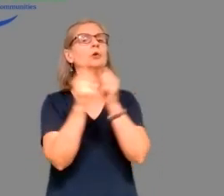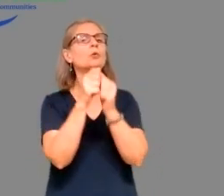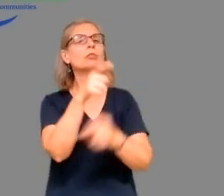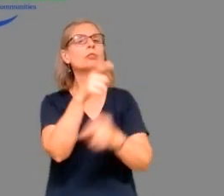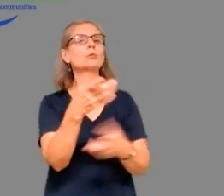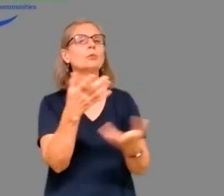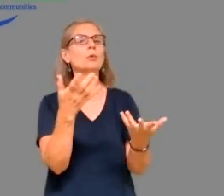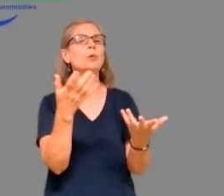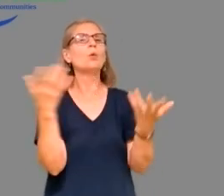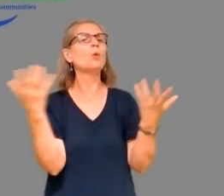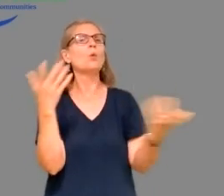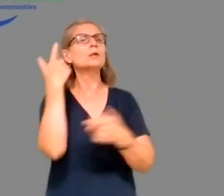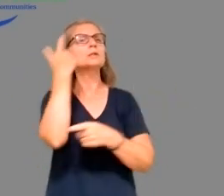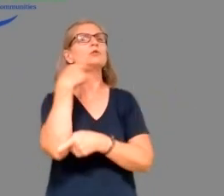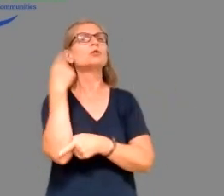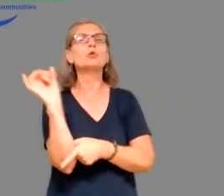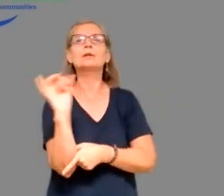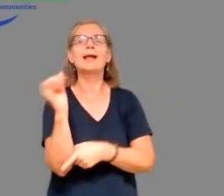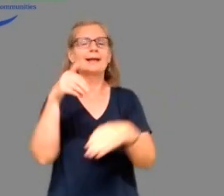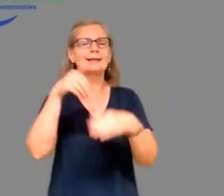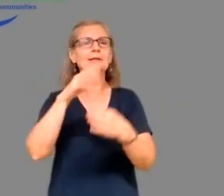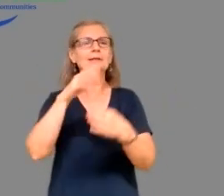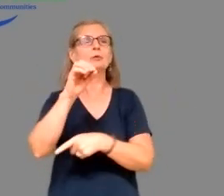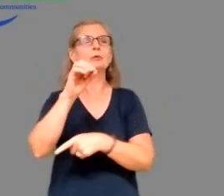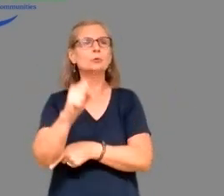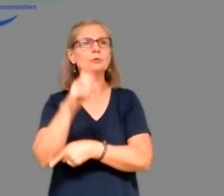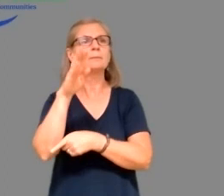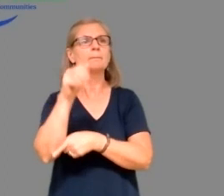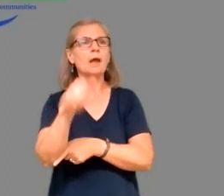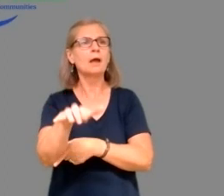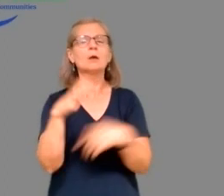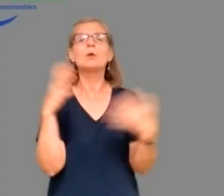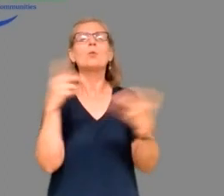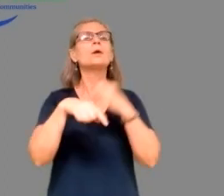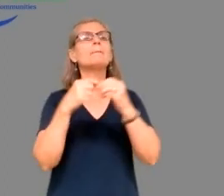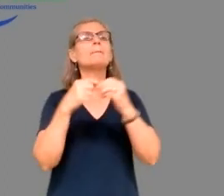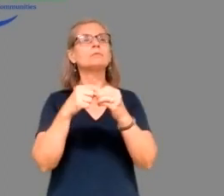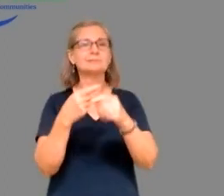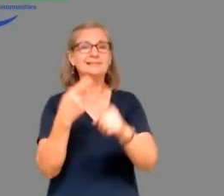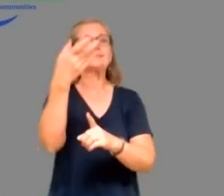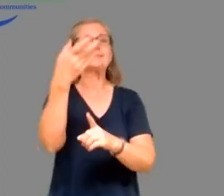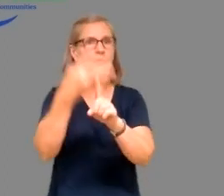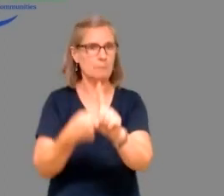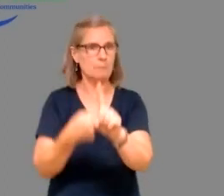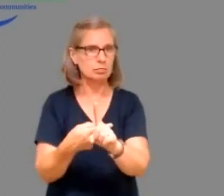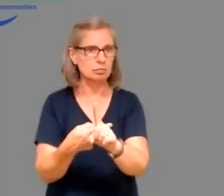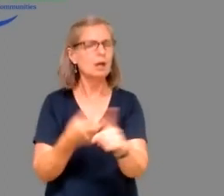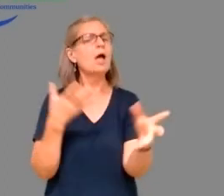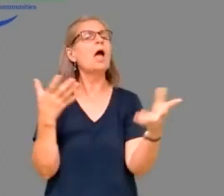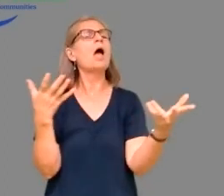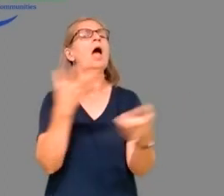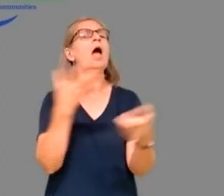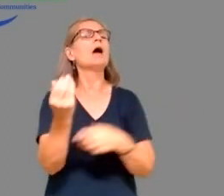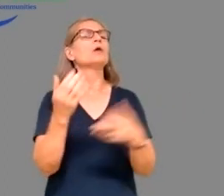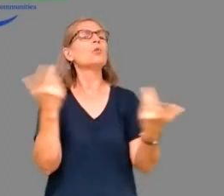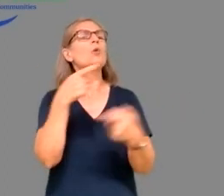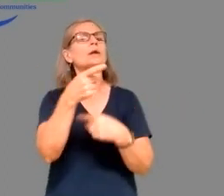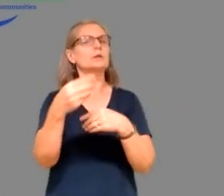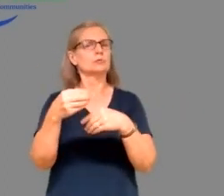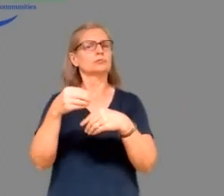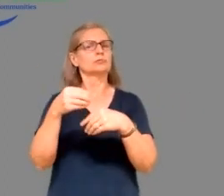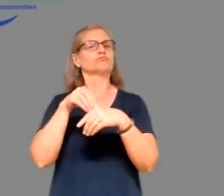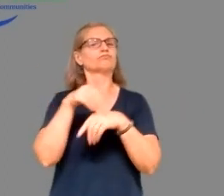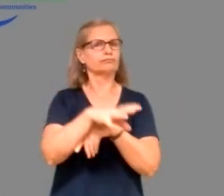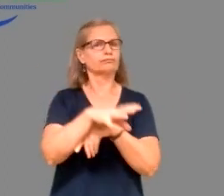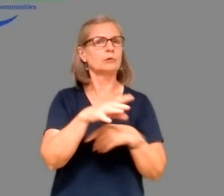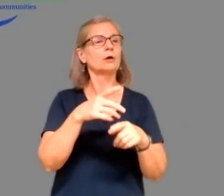it could look like in a month, and what you are recommending when it comes to out-of-town visitors. One of the reasons we